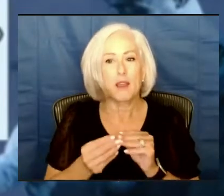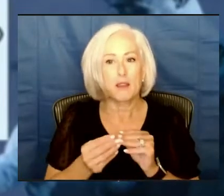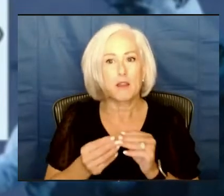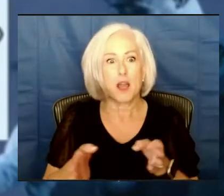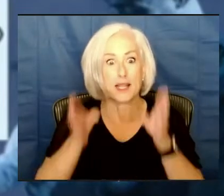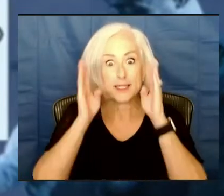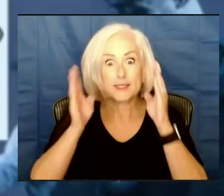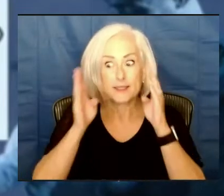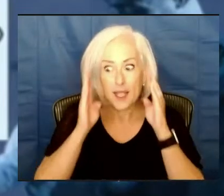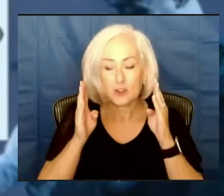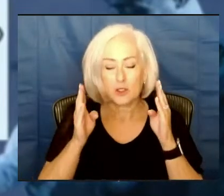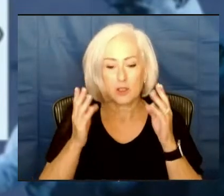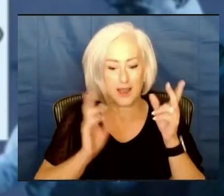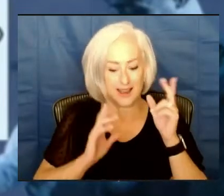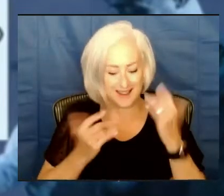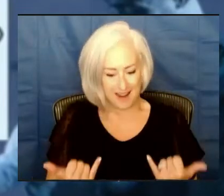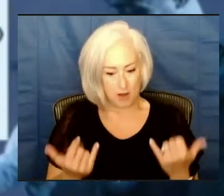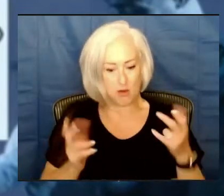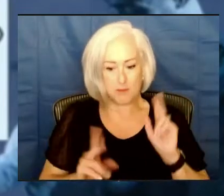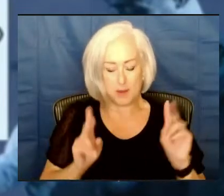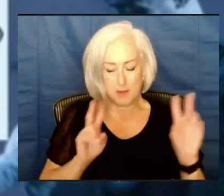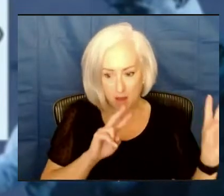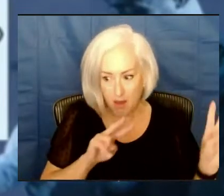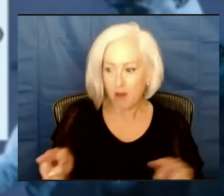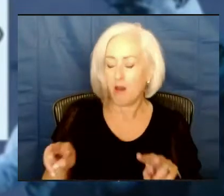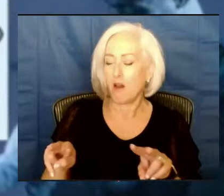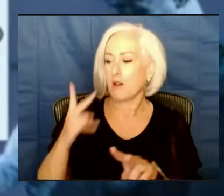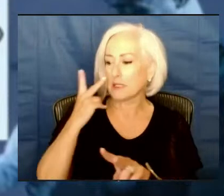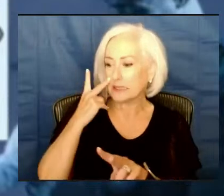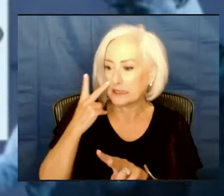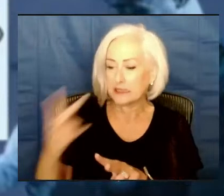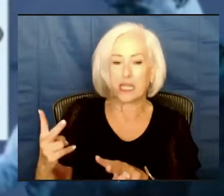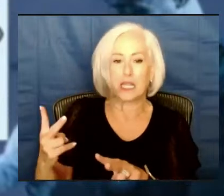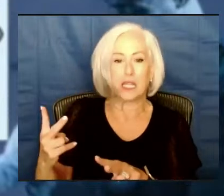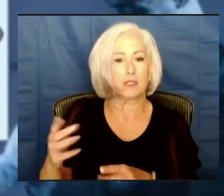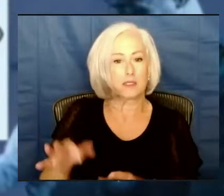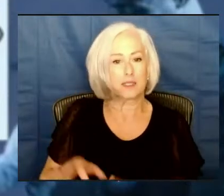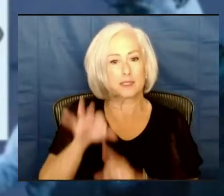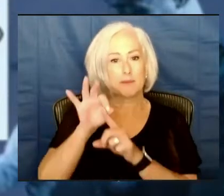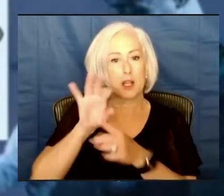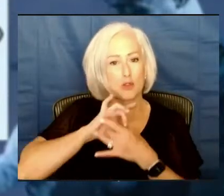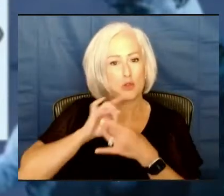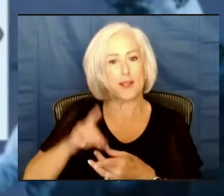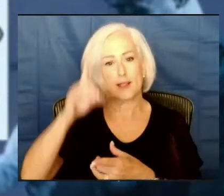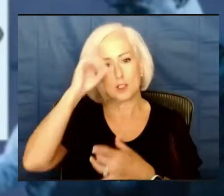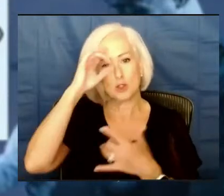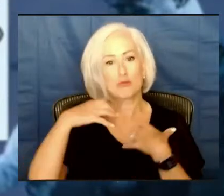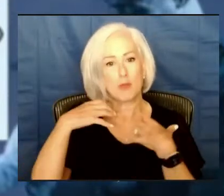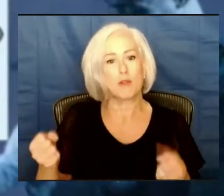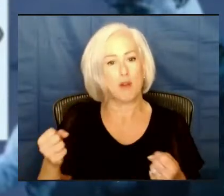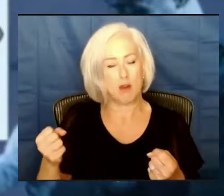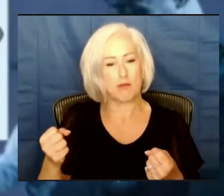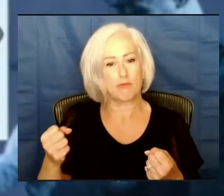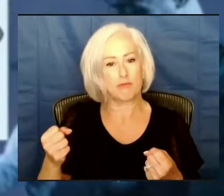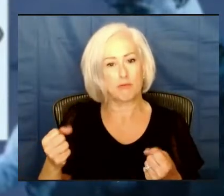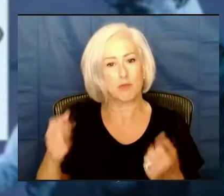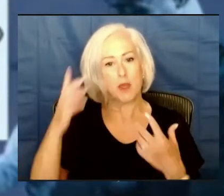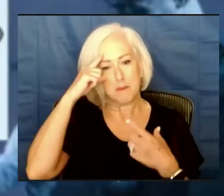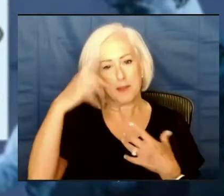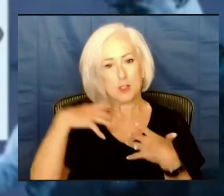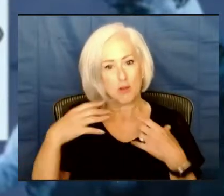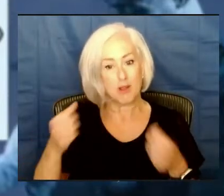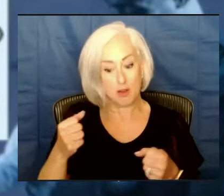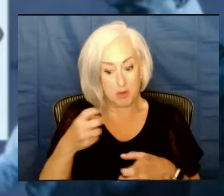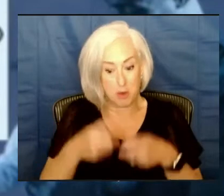them in some sense, especially around mental health. I do think the mental health issues are worse. But I think the reality of